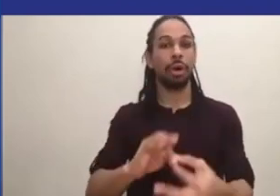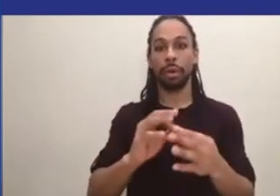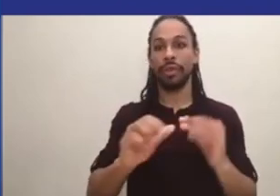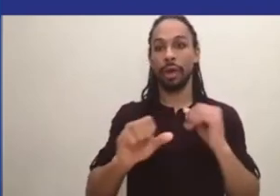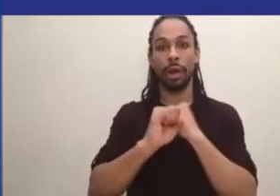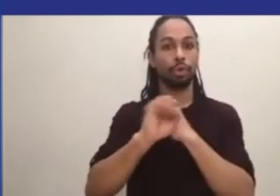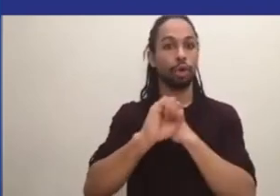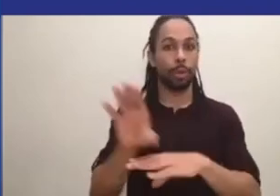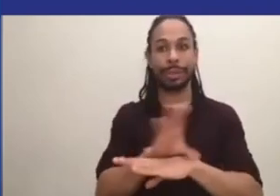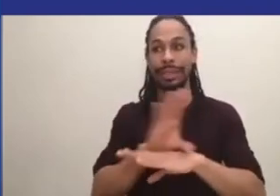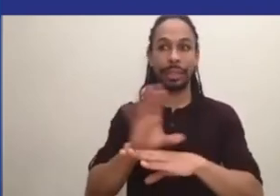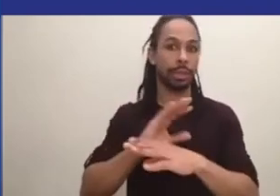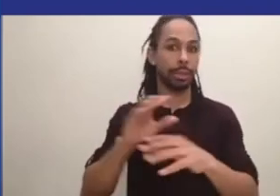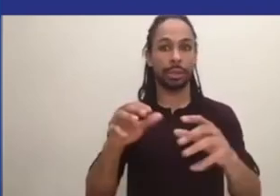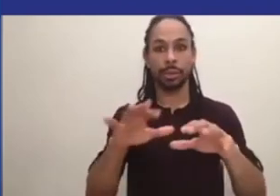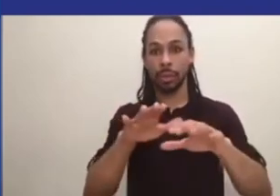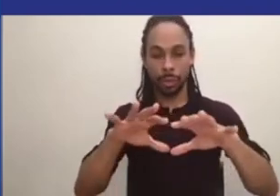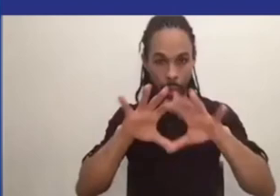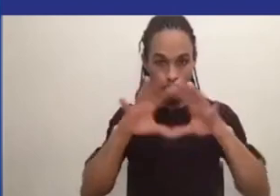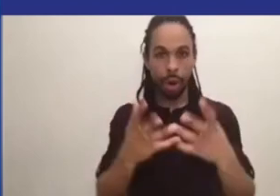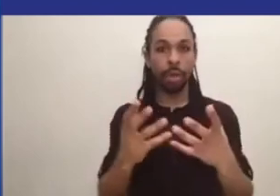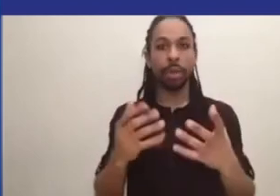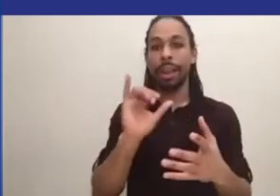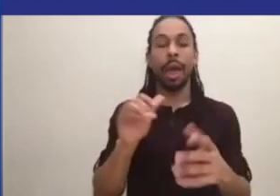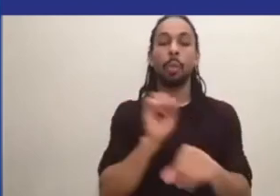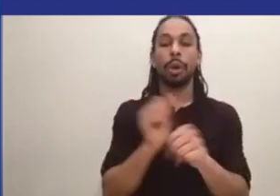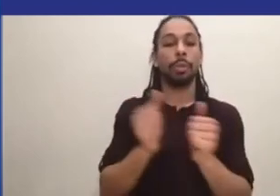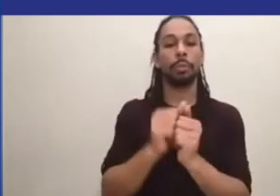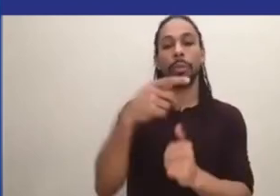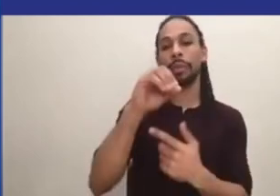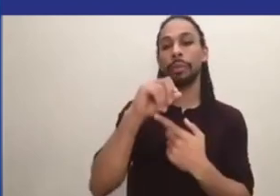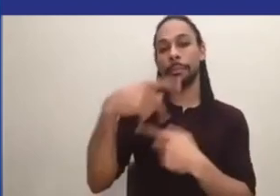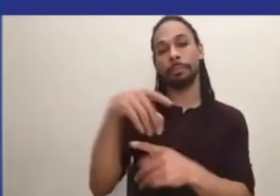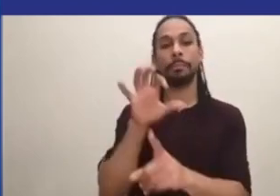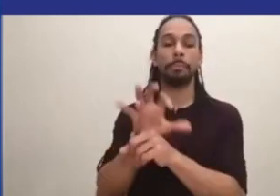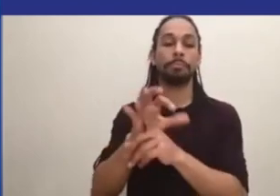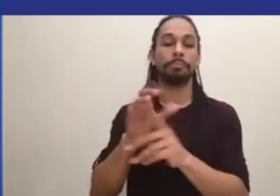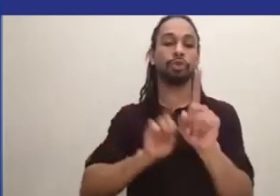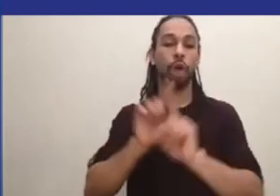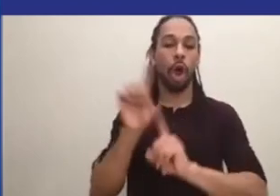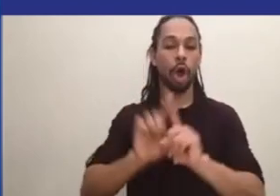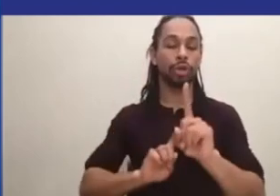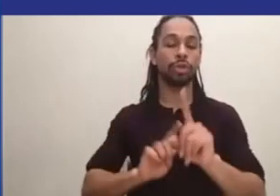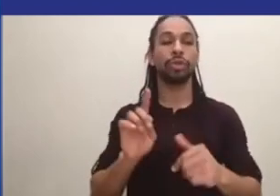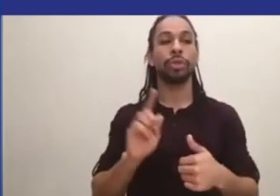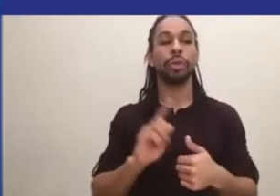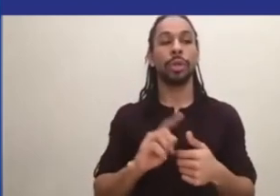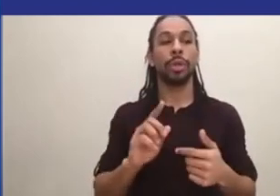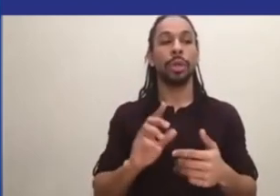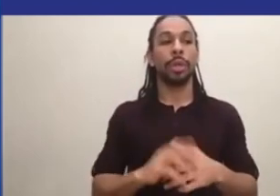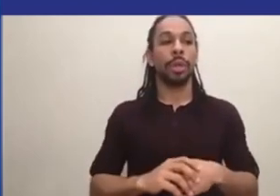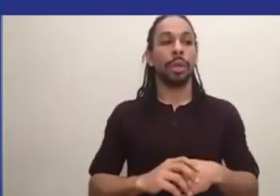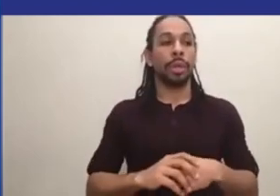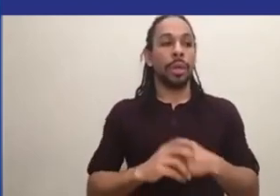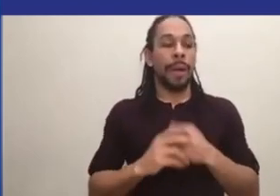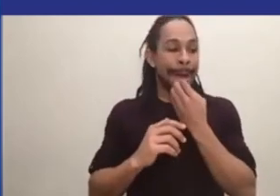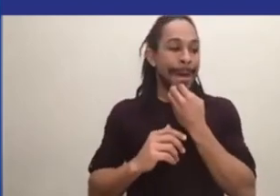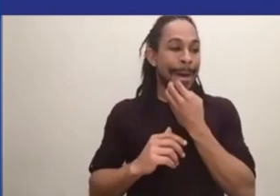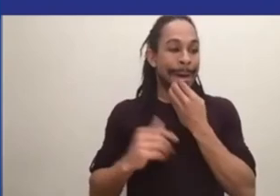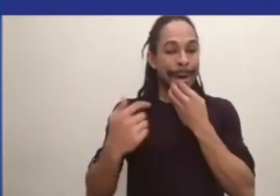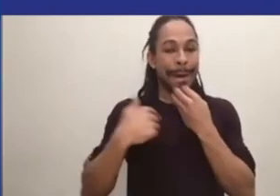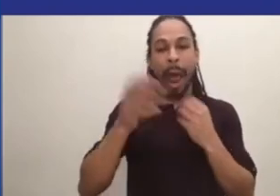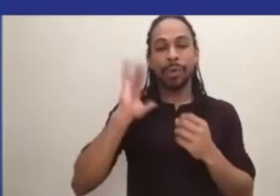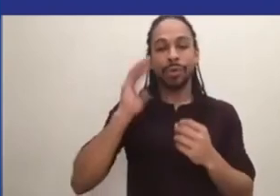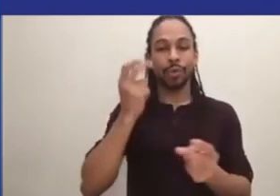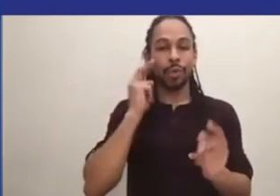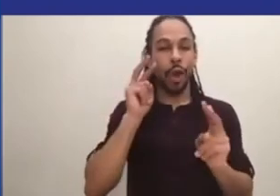like when you're working with pop stars and pop talent, you know, from when I used to watch the Britney Spears